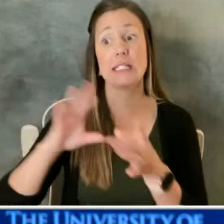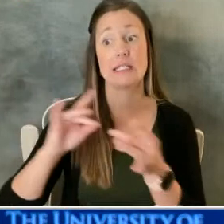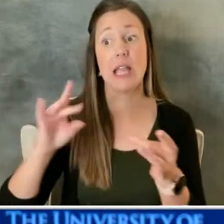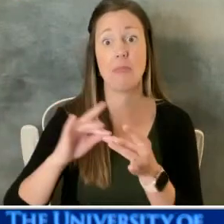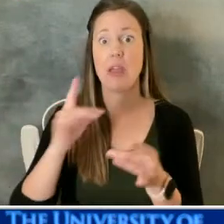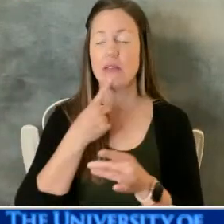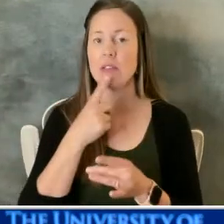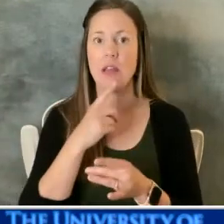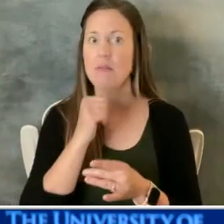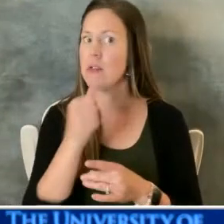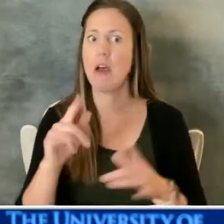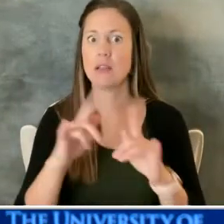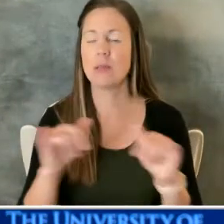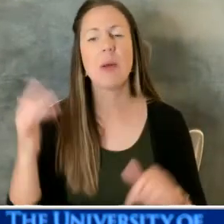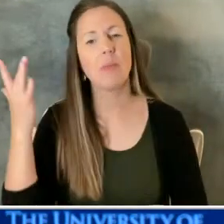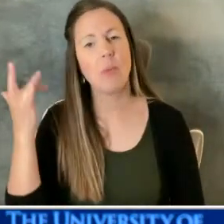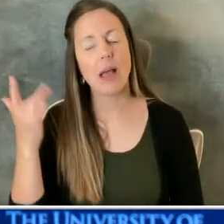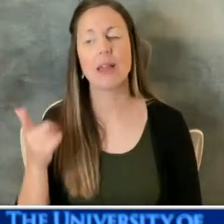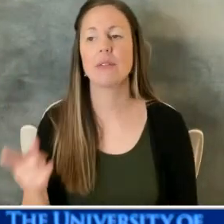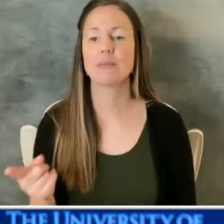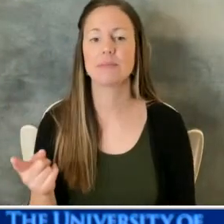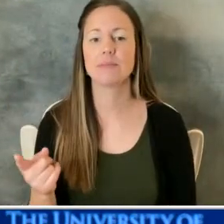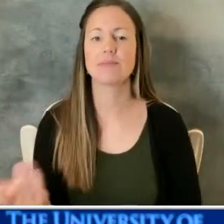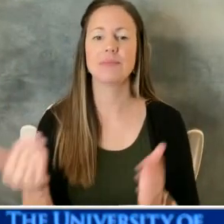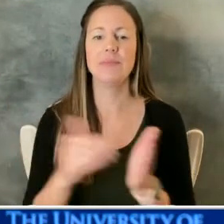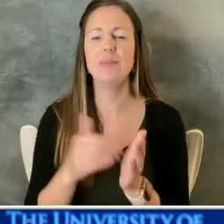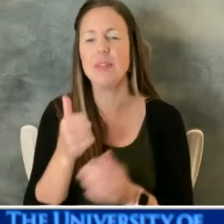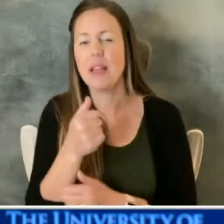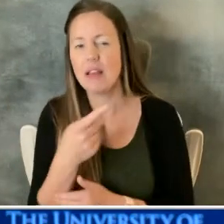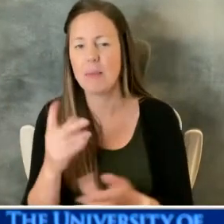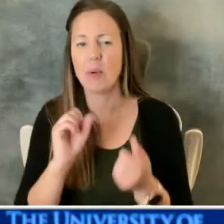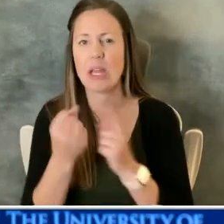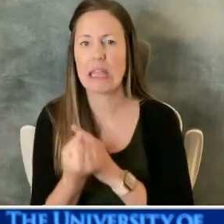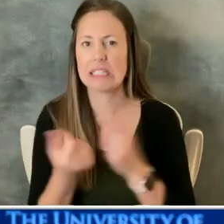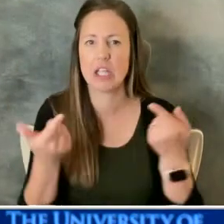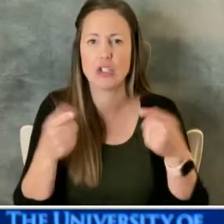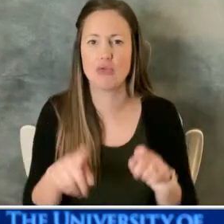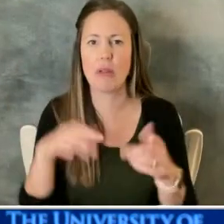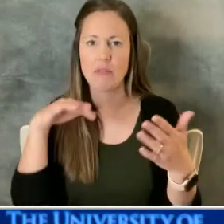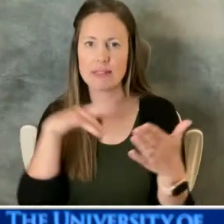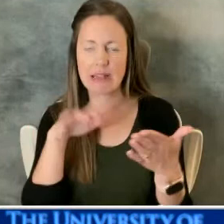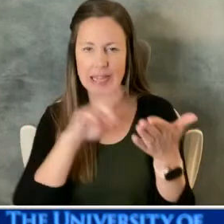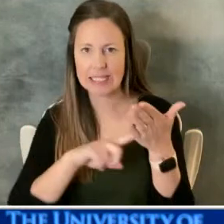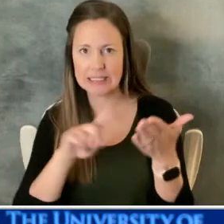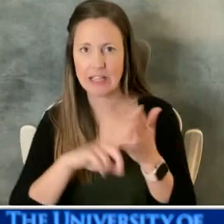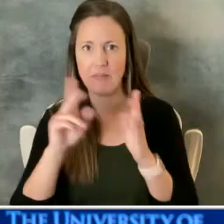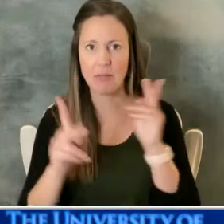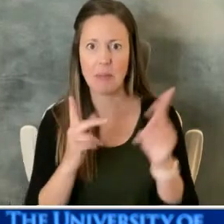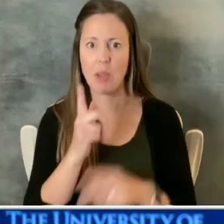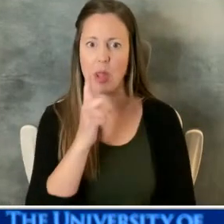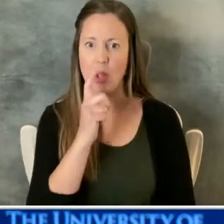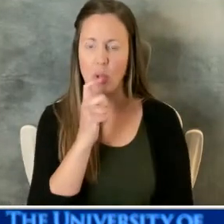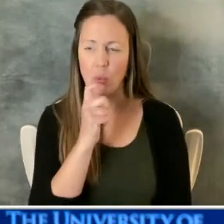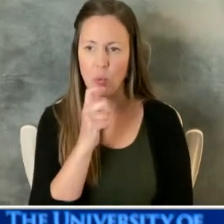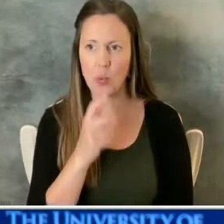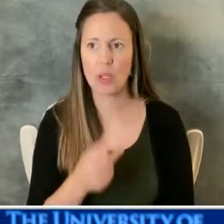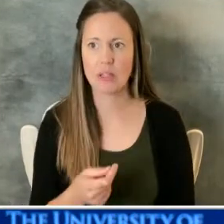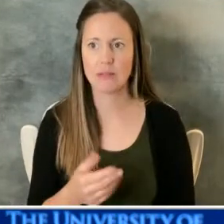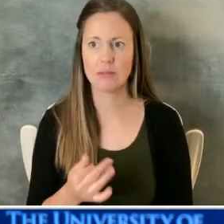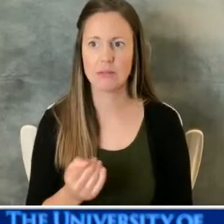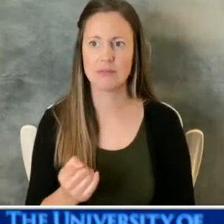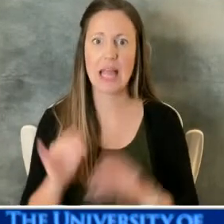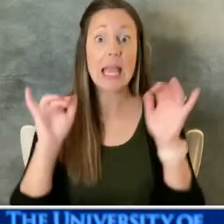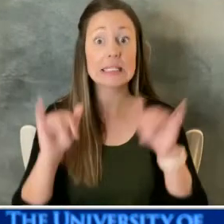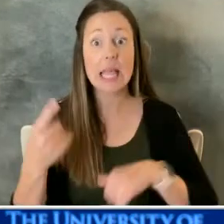of, again, a couple cases during those studies of people that had gotten same day or close